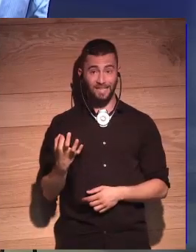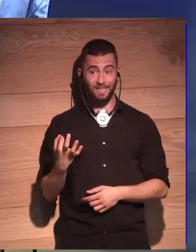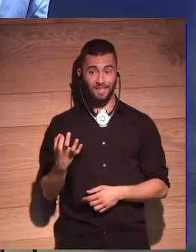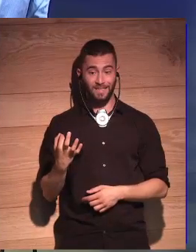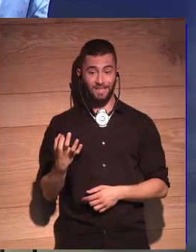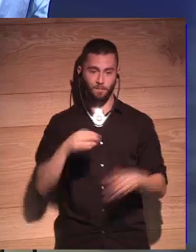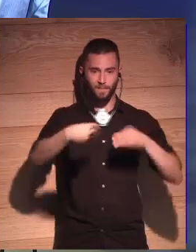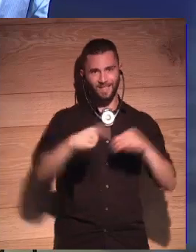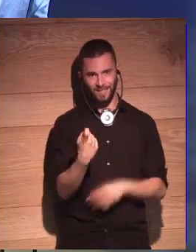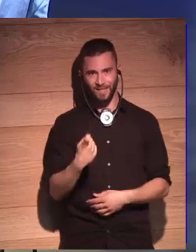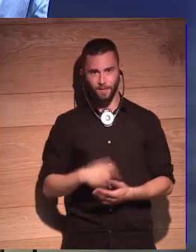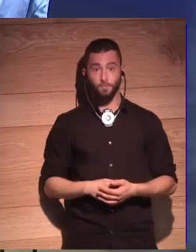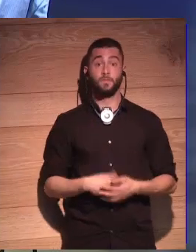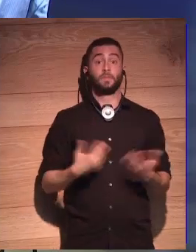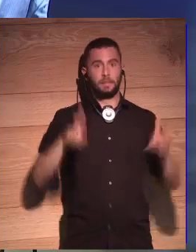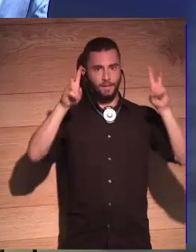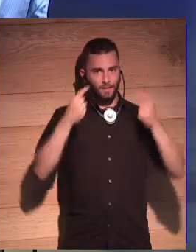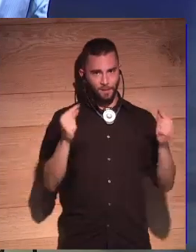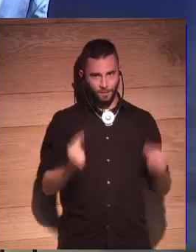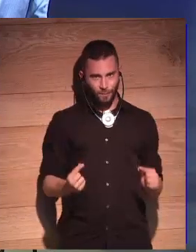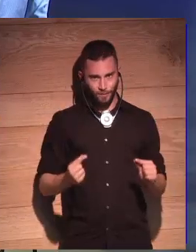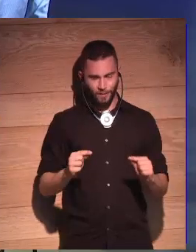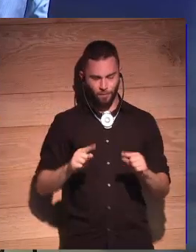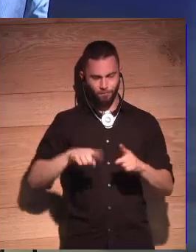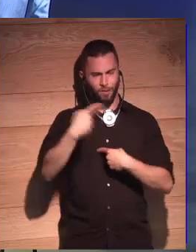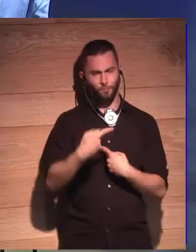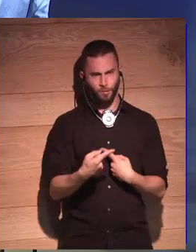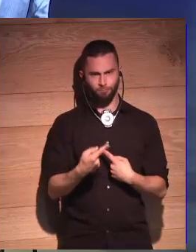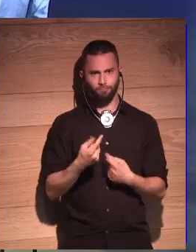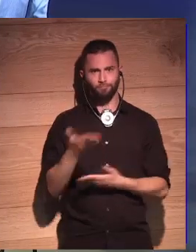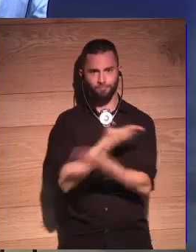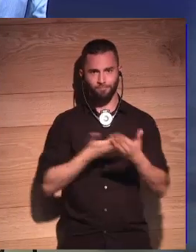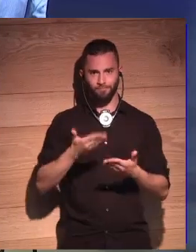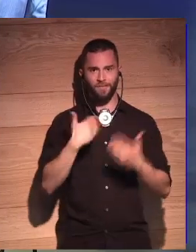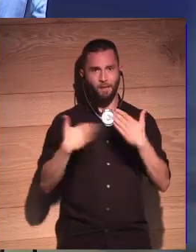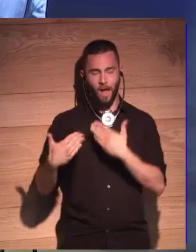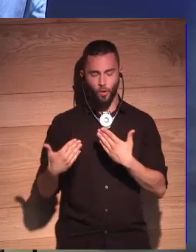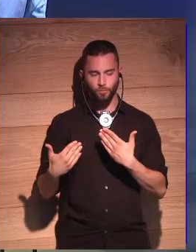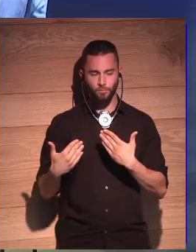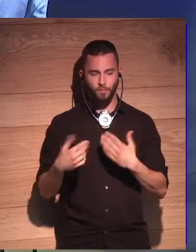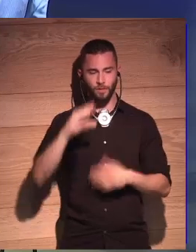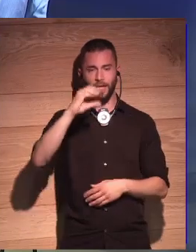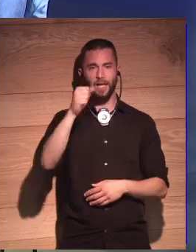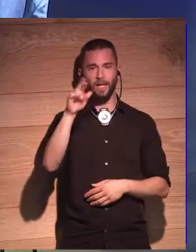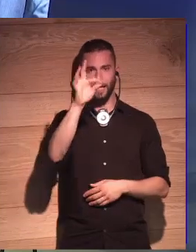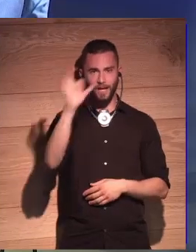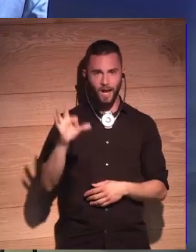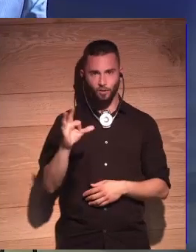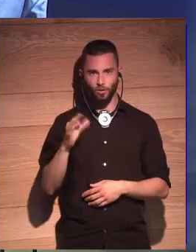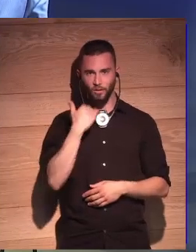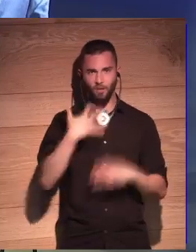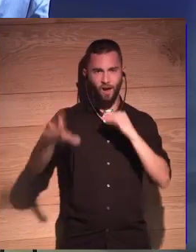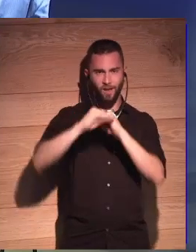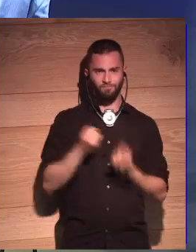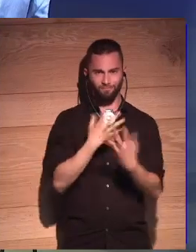So we do have the contents, but we do lack the material. Well, we will discuss the budget later, and I'm sure that Carlos has a